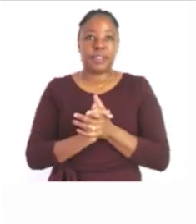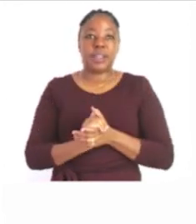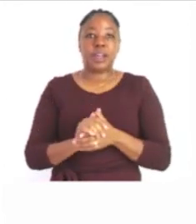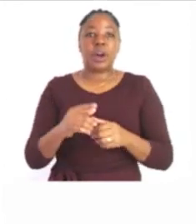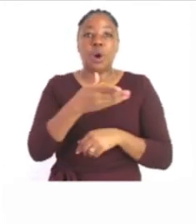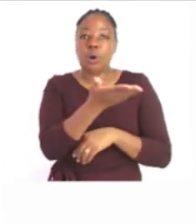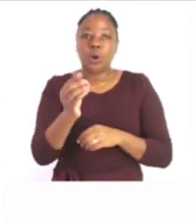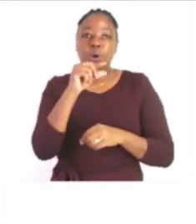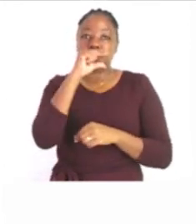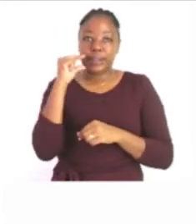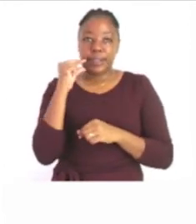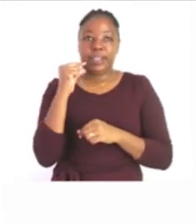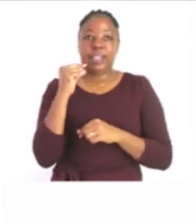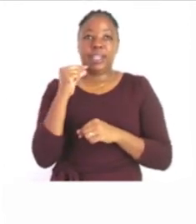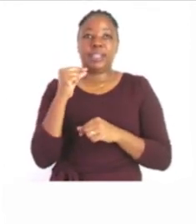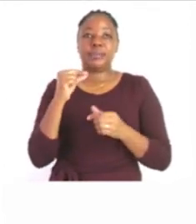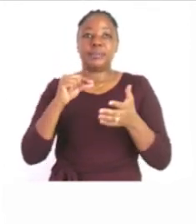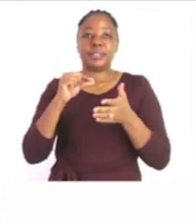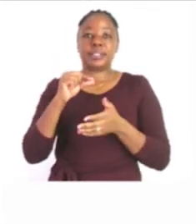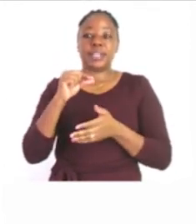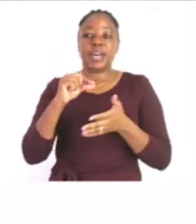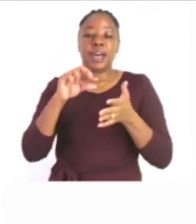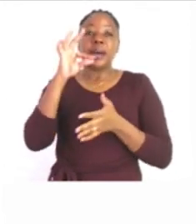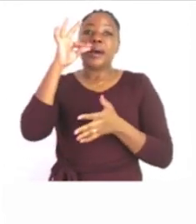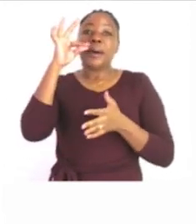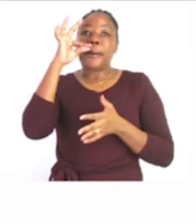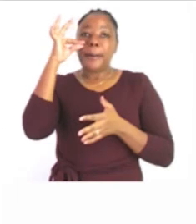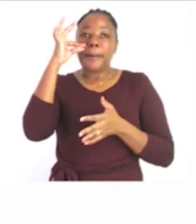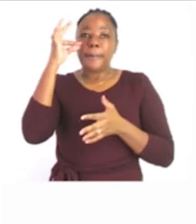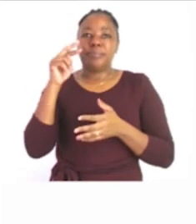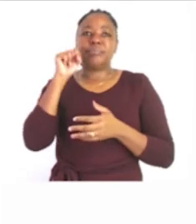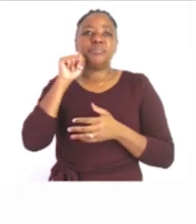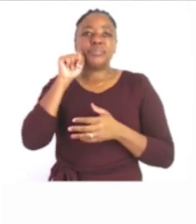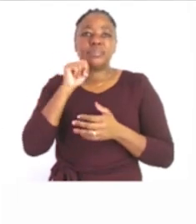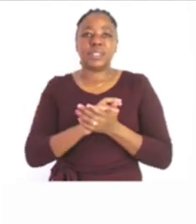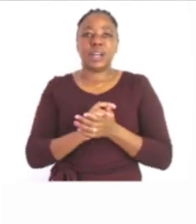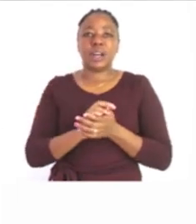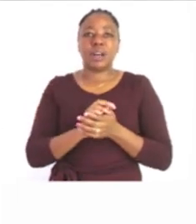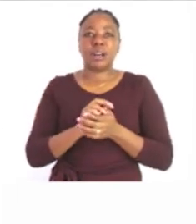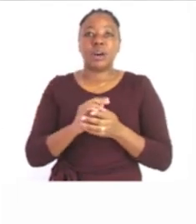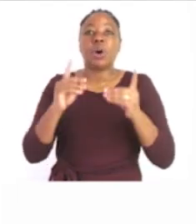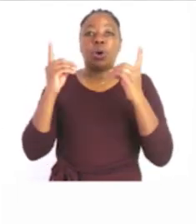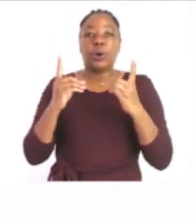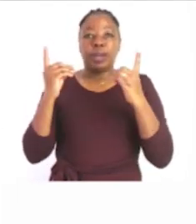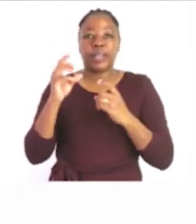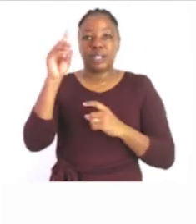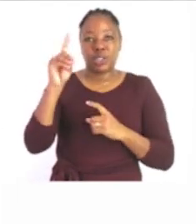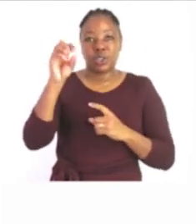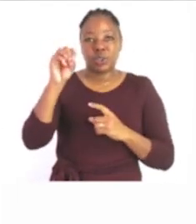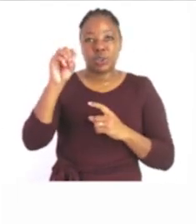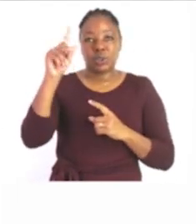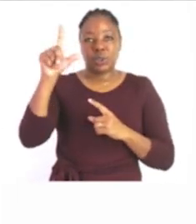we call a noun. A rose, a doll, a hen, a crown. A noun is the name of a